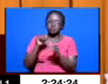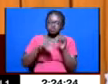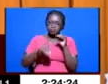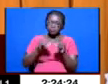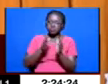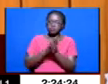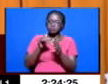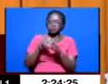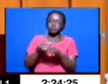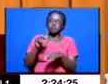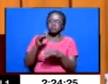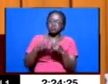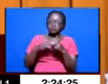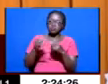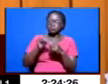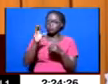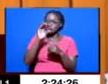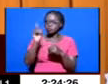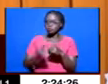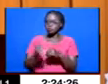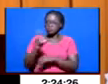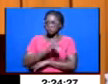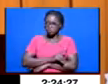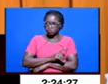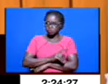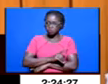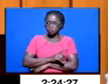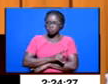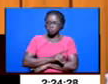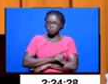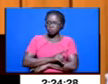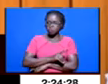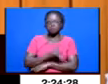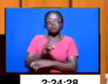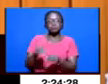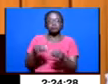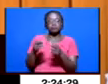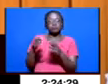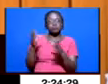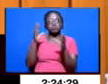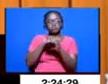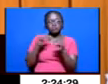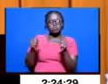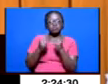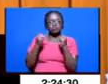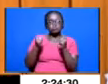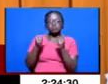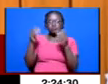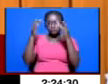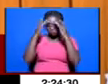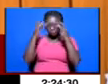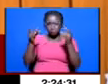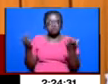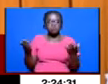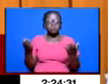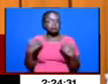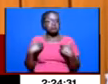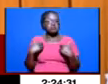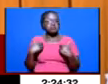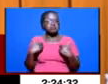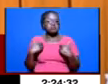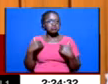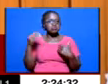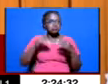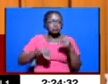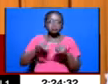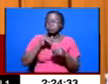days. The import of this provision is it assigns the President the power to decide whether or not to hold a referendum. To ensure